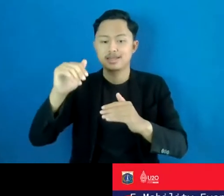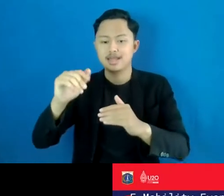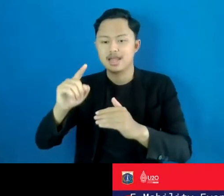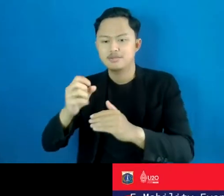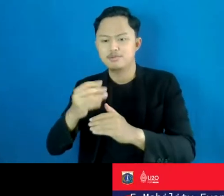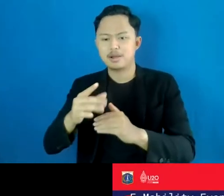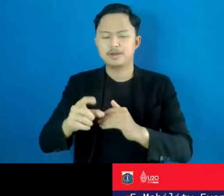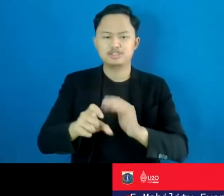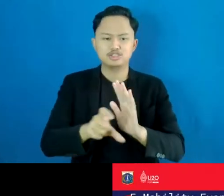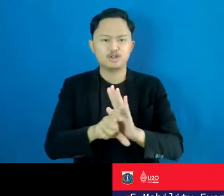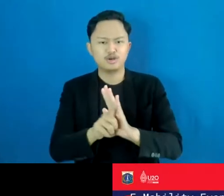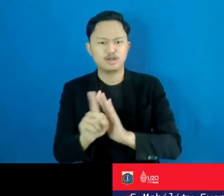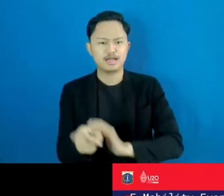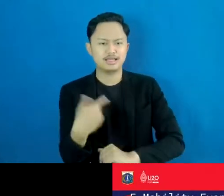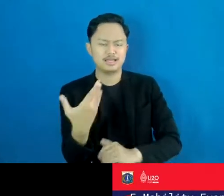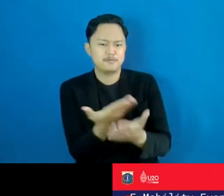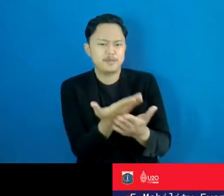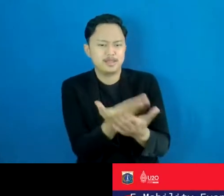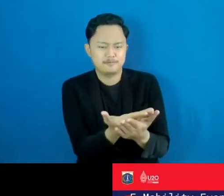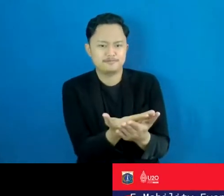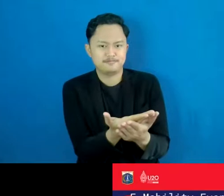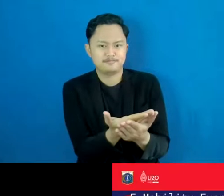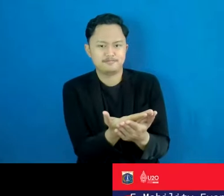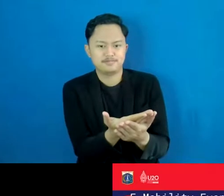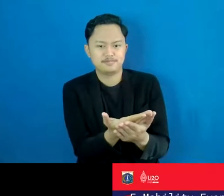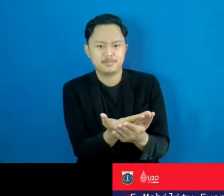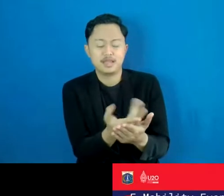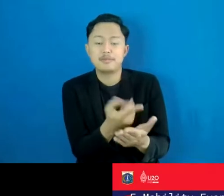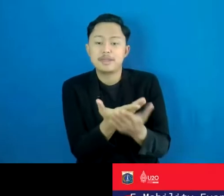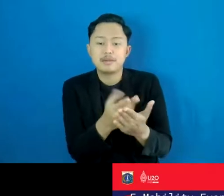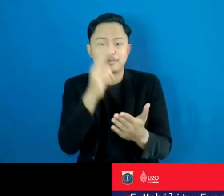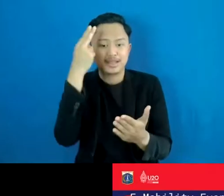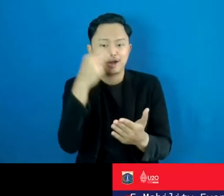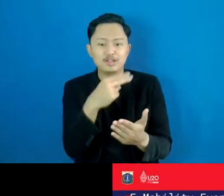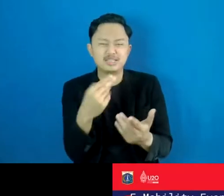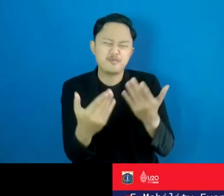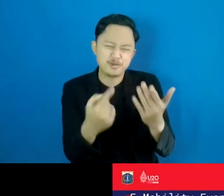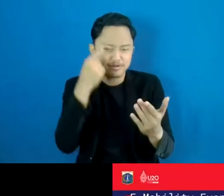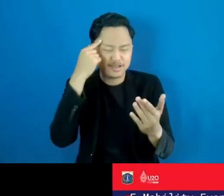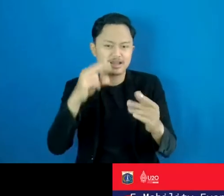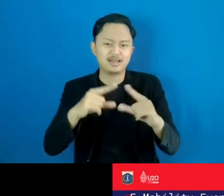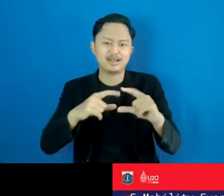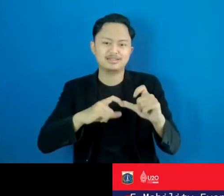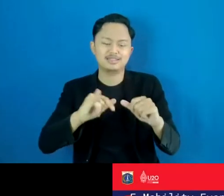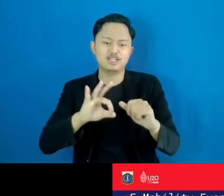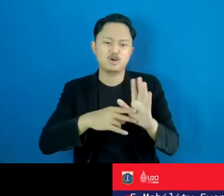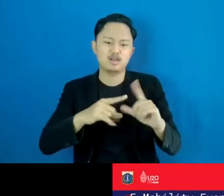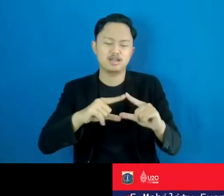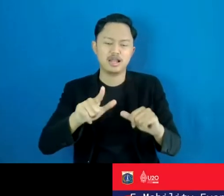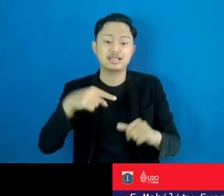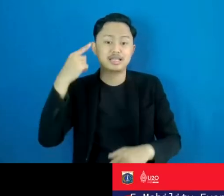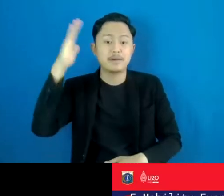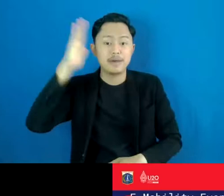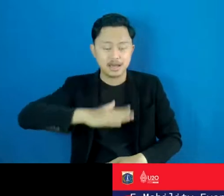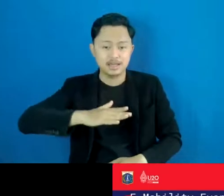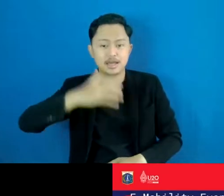example that we request even government of Indonesia to implement TransJakarta. Every day, electric buses are being